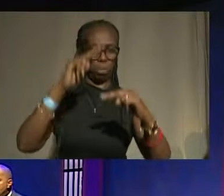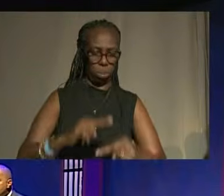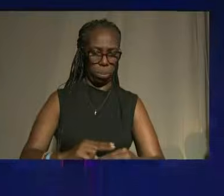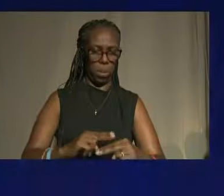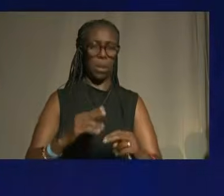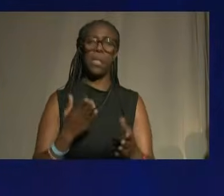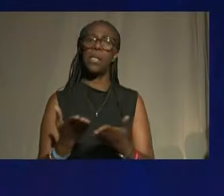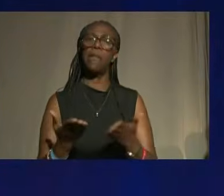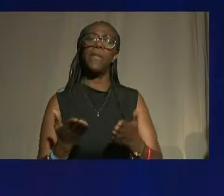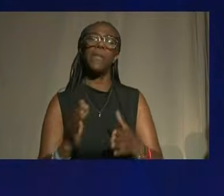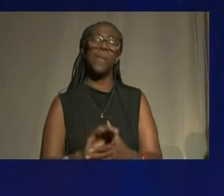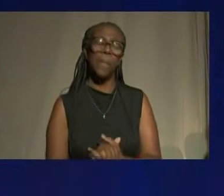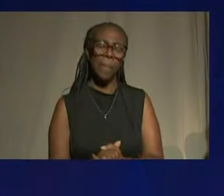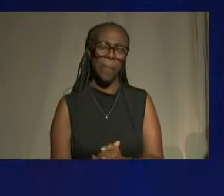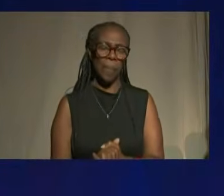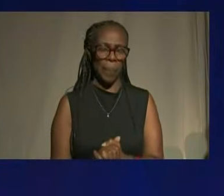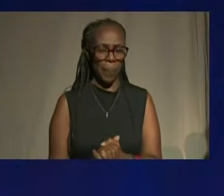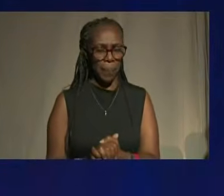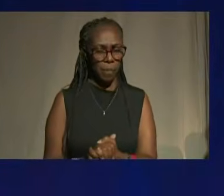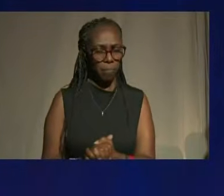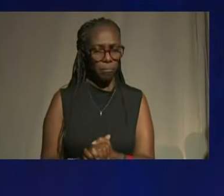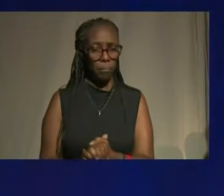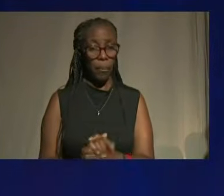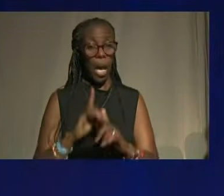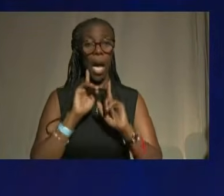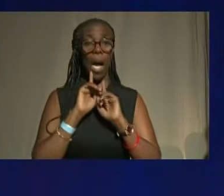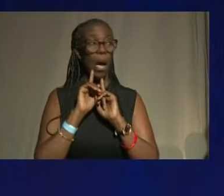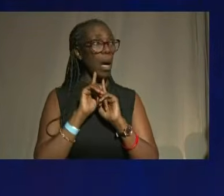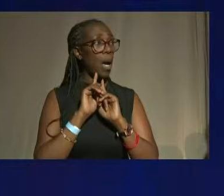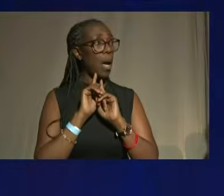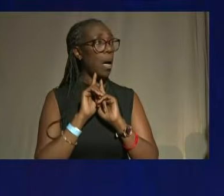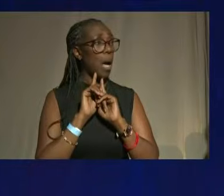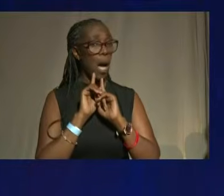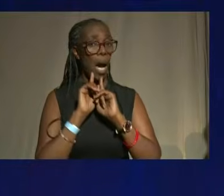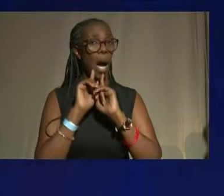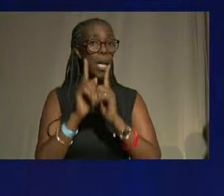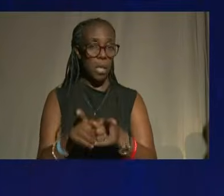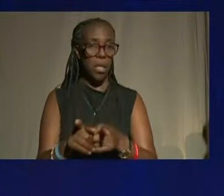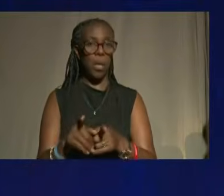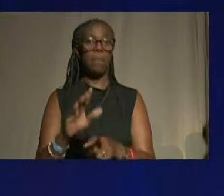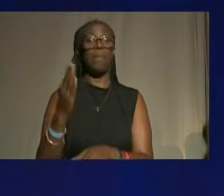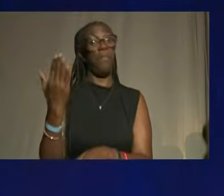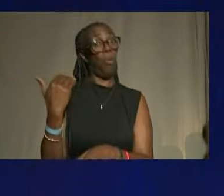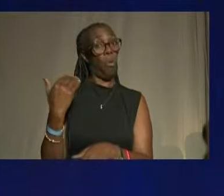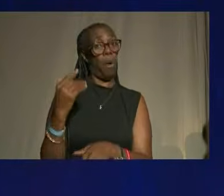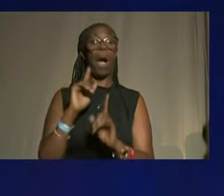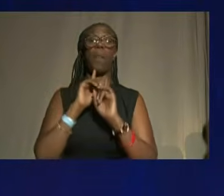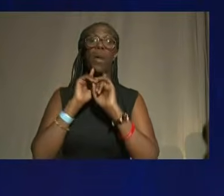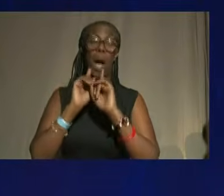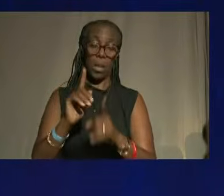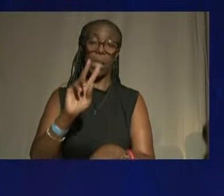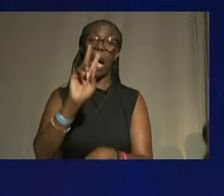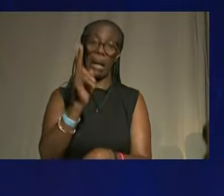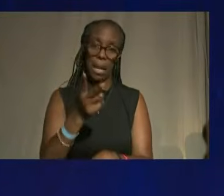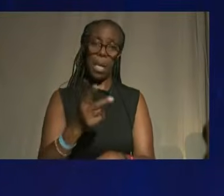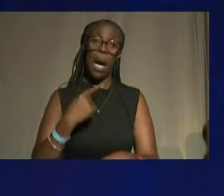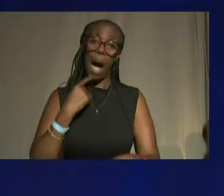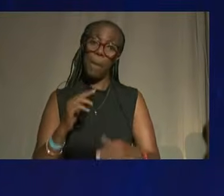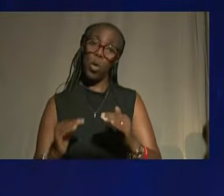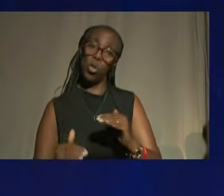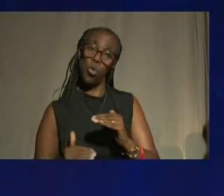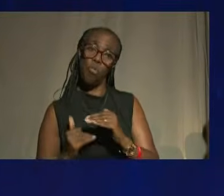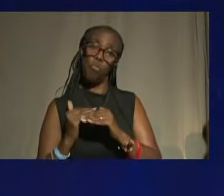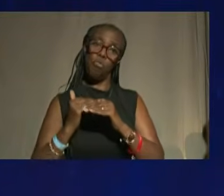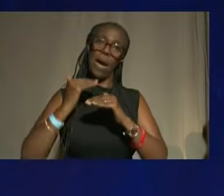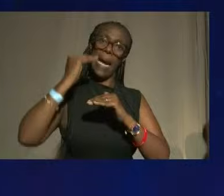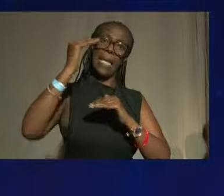I answered the question already, but I'm going to answer it again for the Jamaican people. I have said we are going to raise the threshold to $3.5